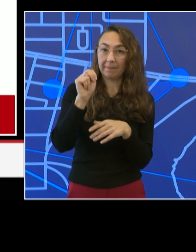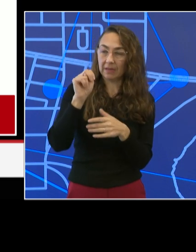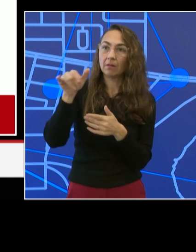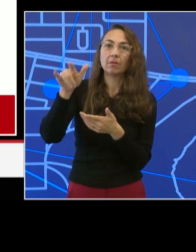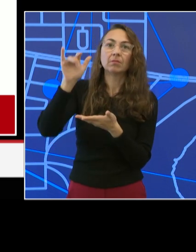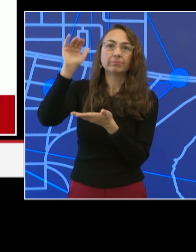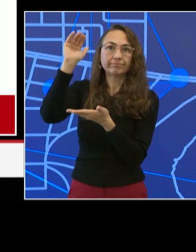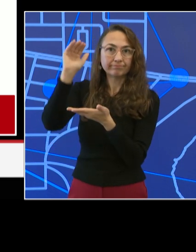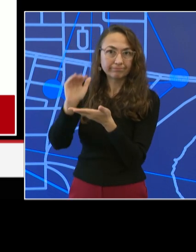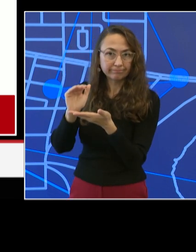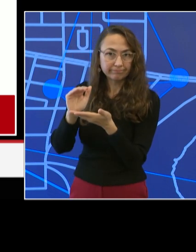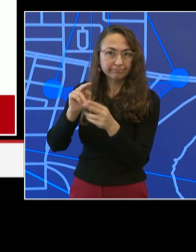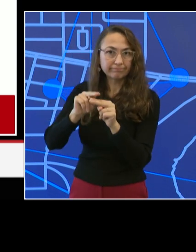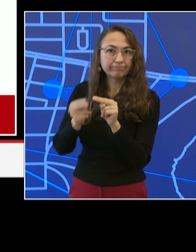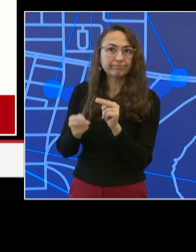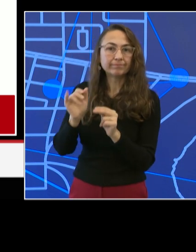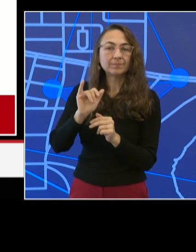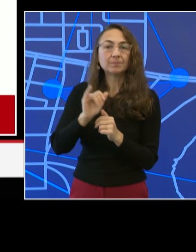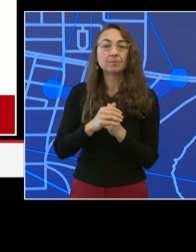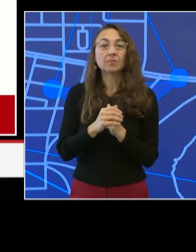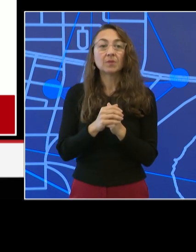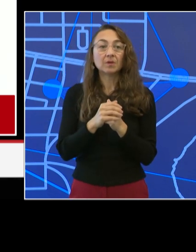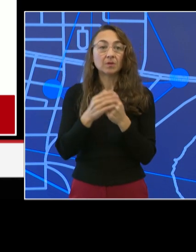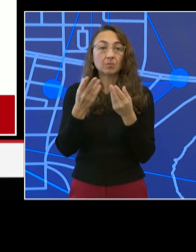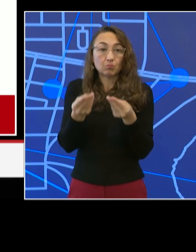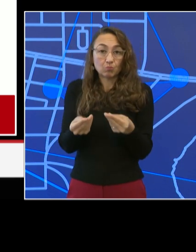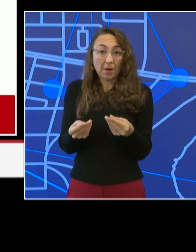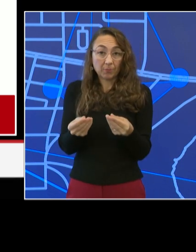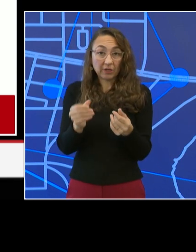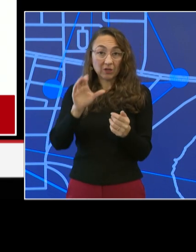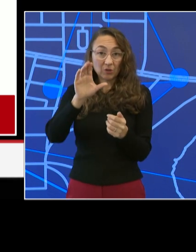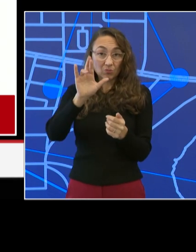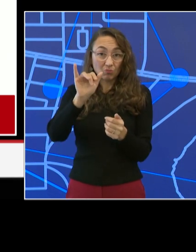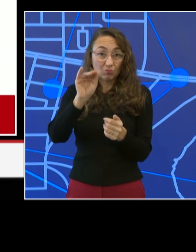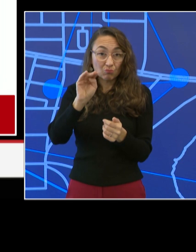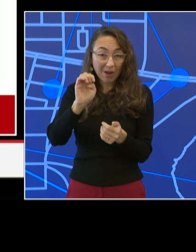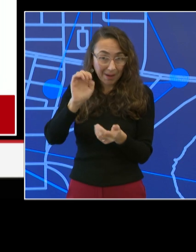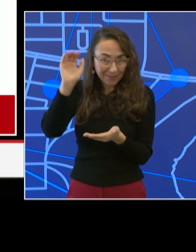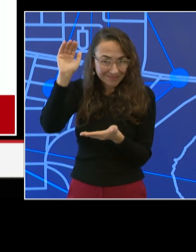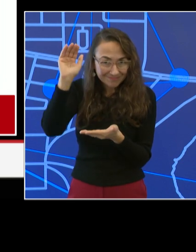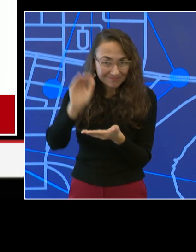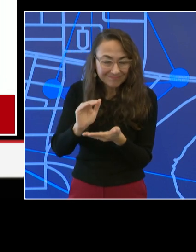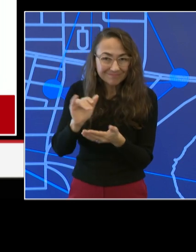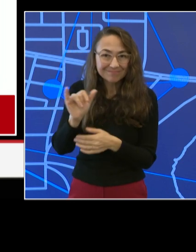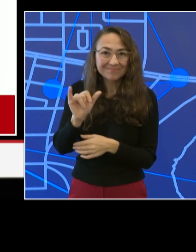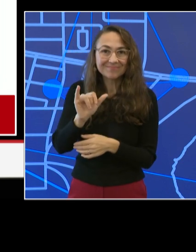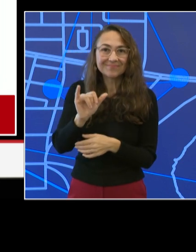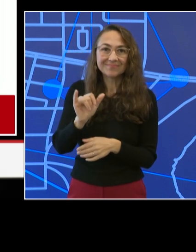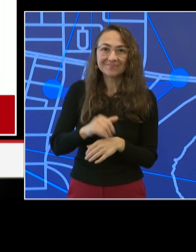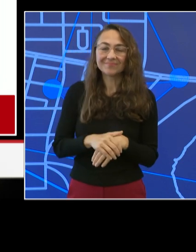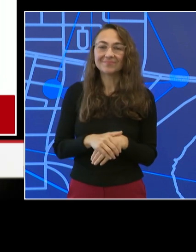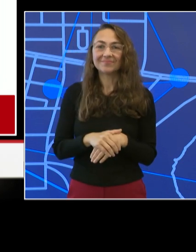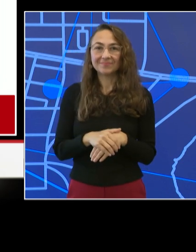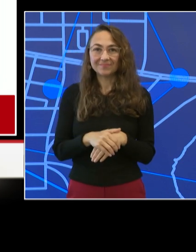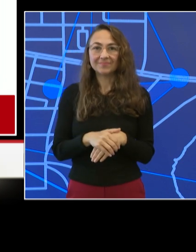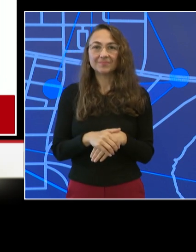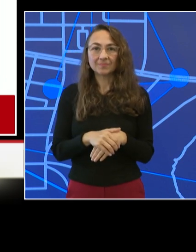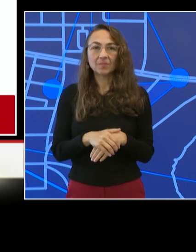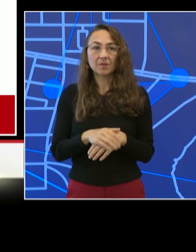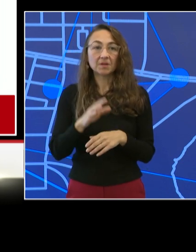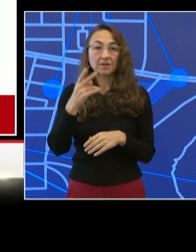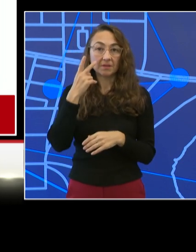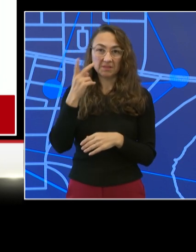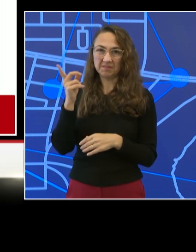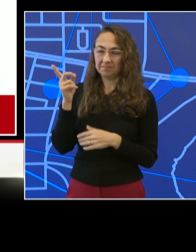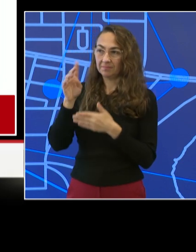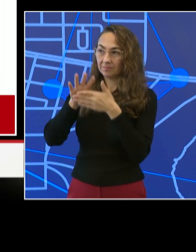had a 13% reduction in property crime compared to 2019, with a 37% drop in theft from autos and